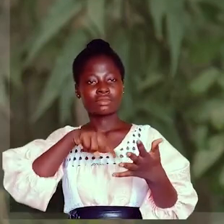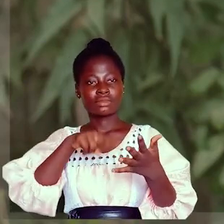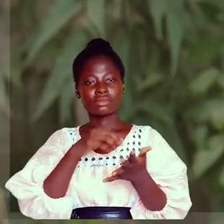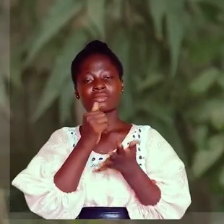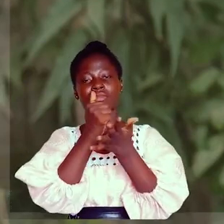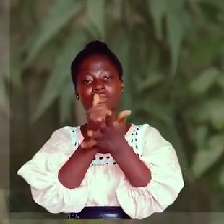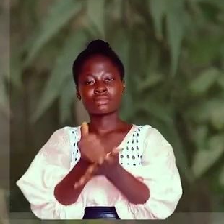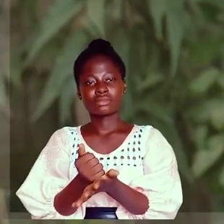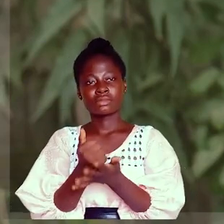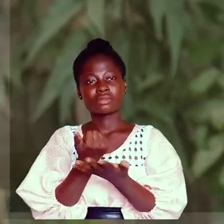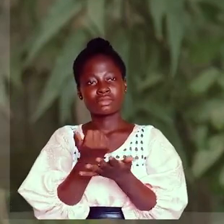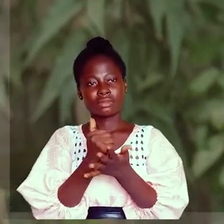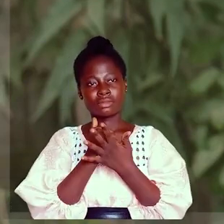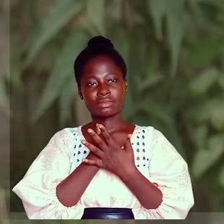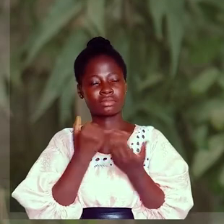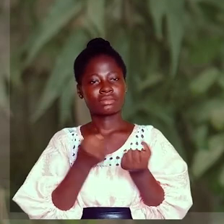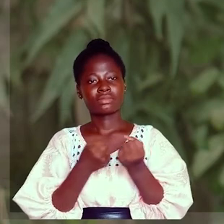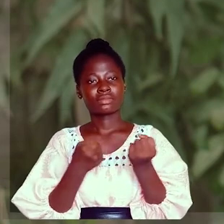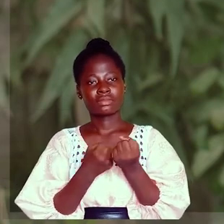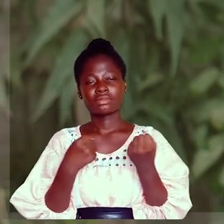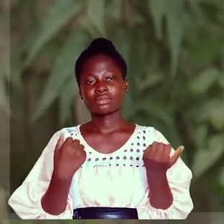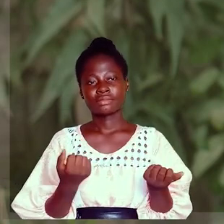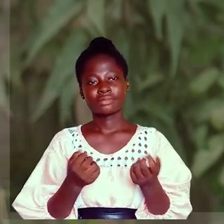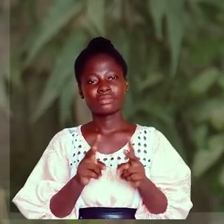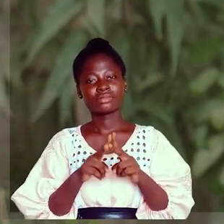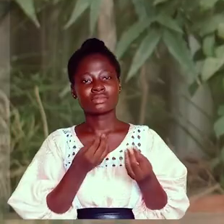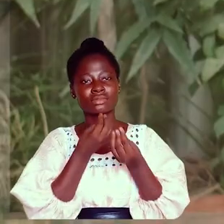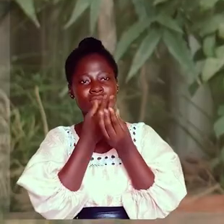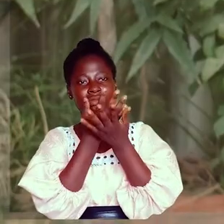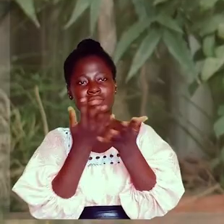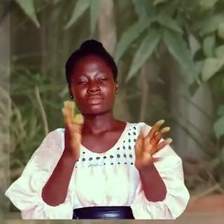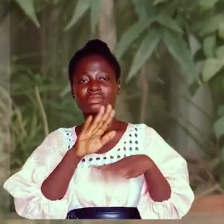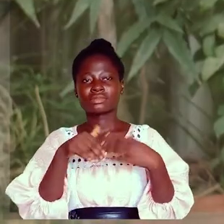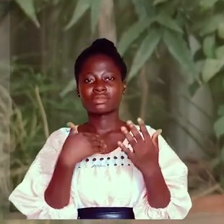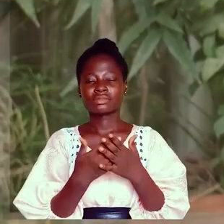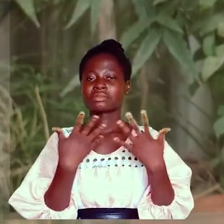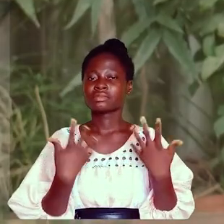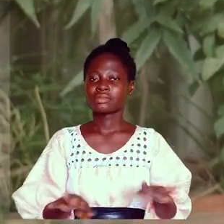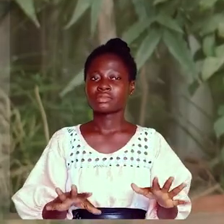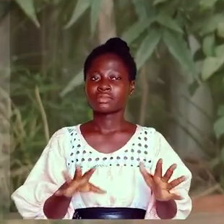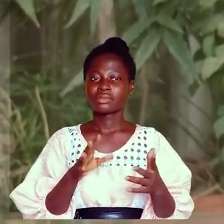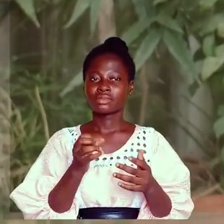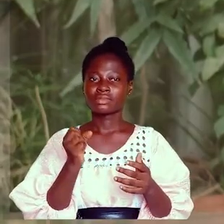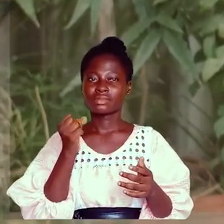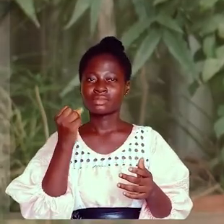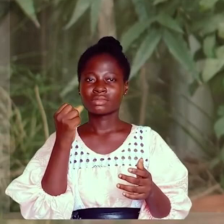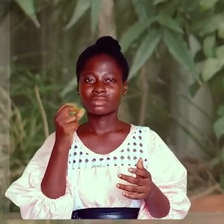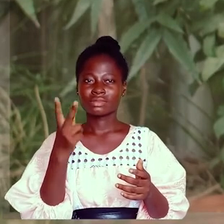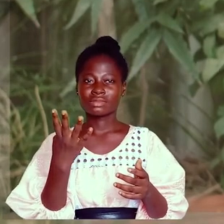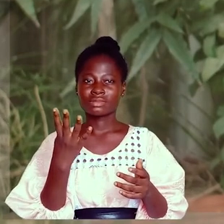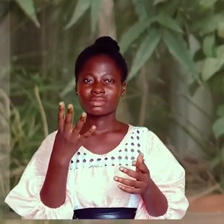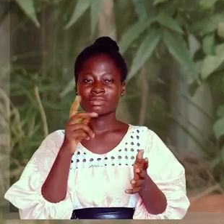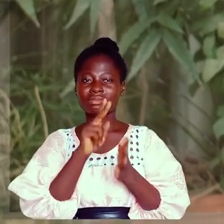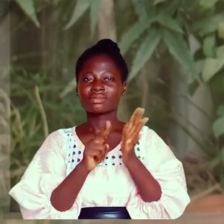the condition and they'll be there to support me and all that. So after opening up to her, in less than 24